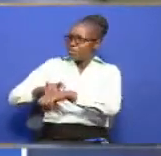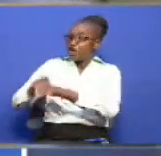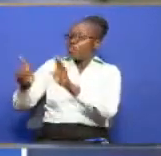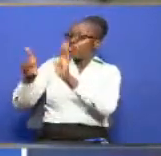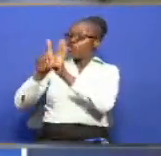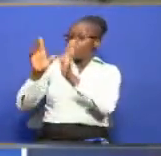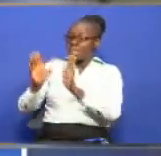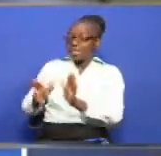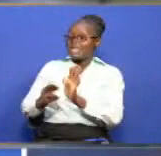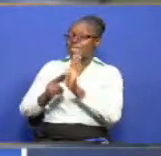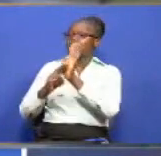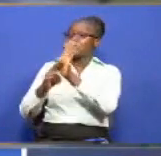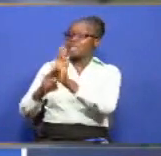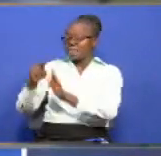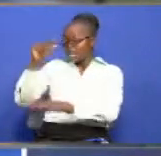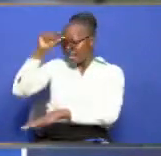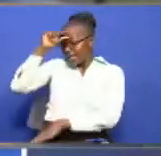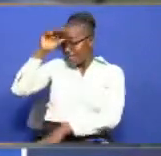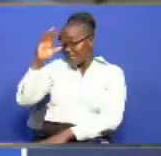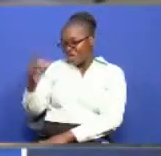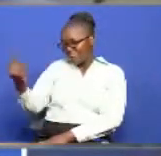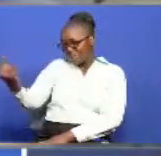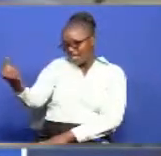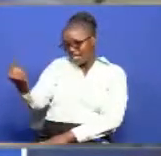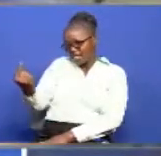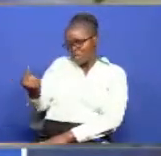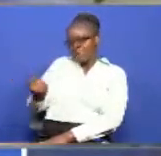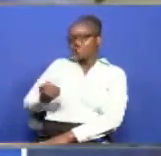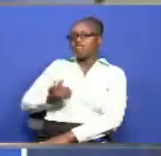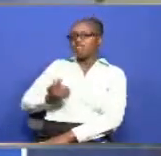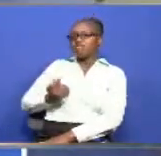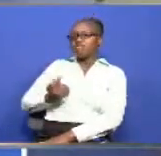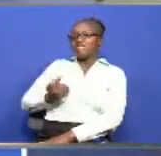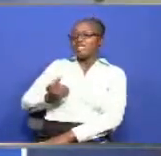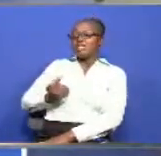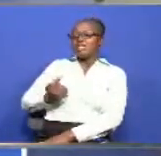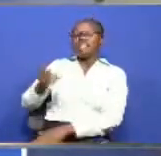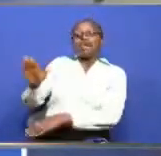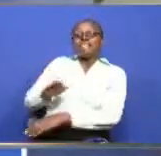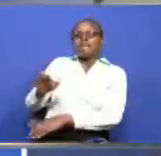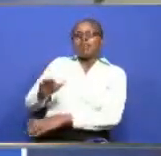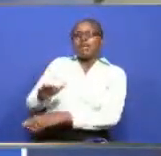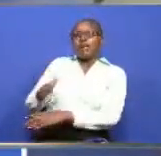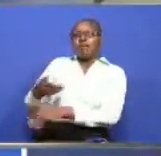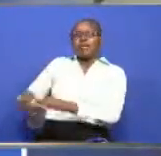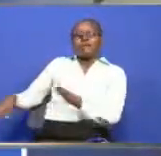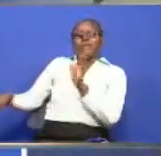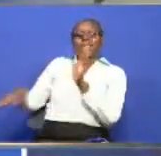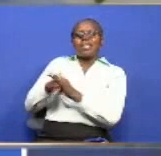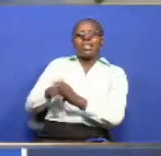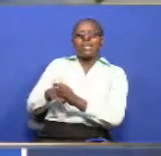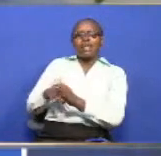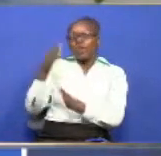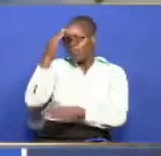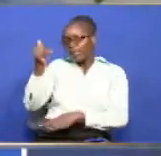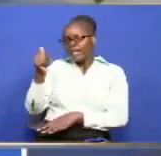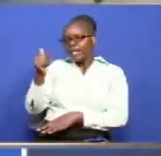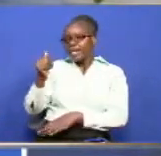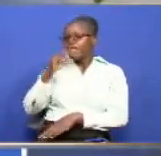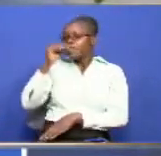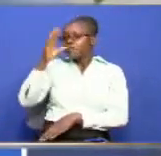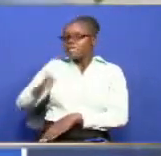Lawyers representing the governor came to the County Assembly, and they were flashed out on orders from the speaker by our sergeant at